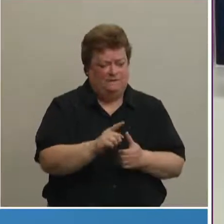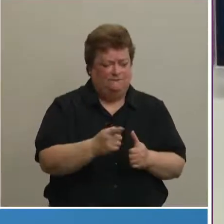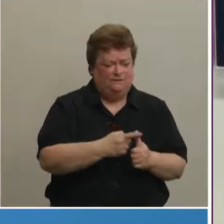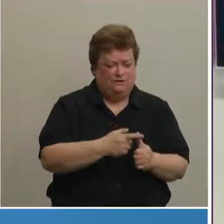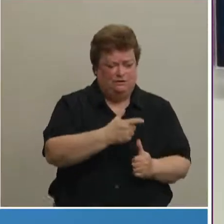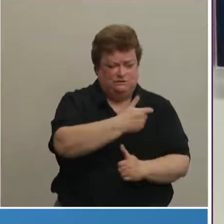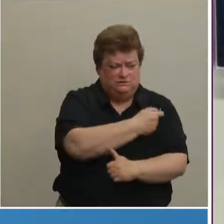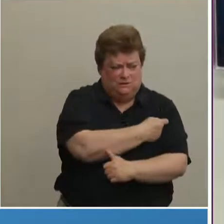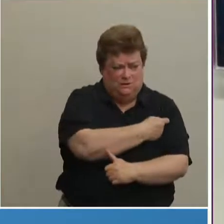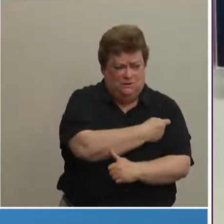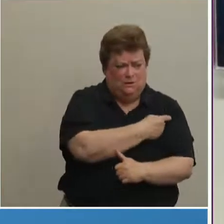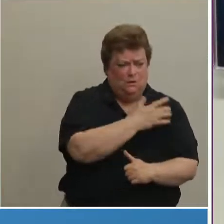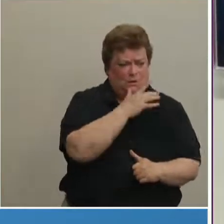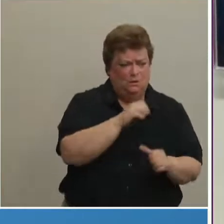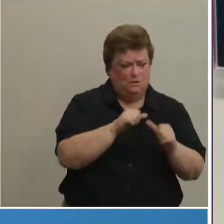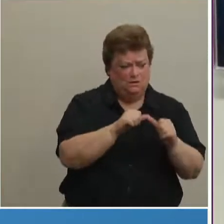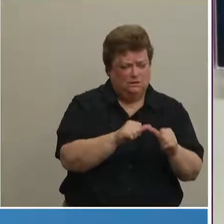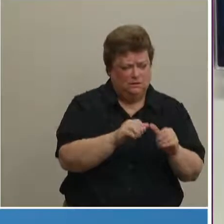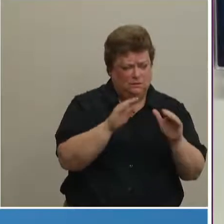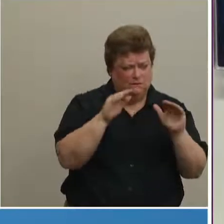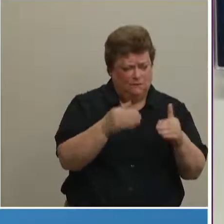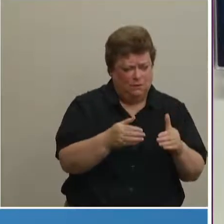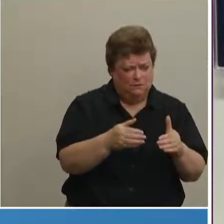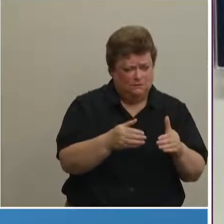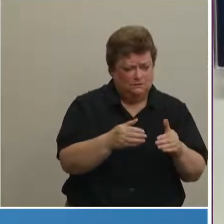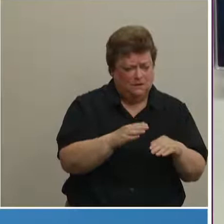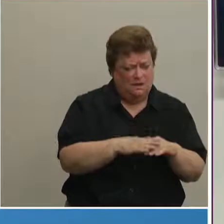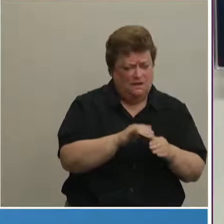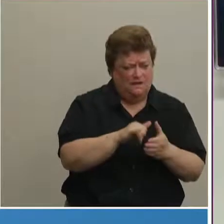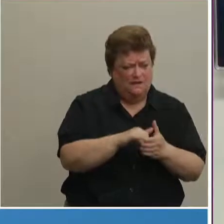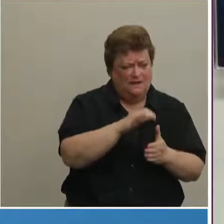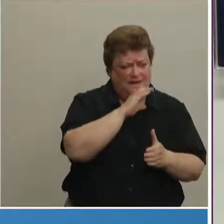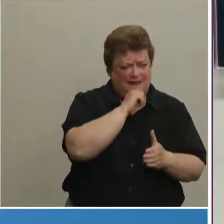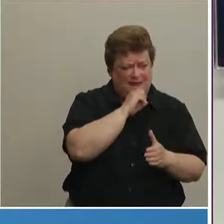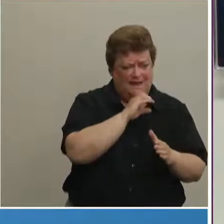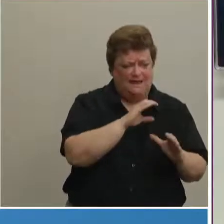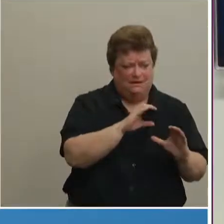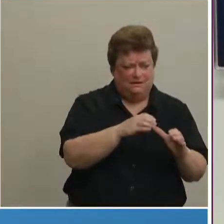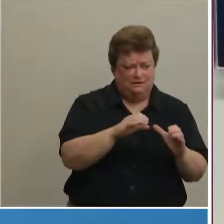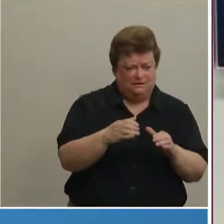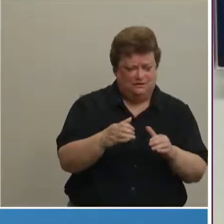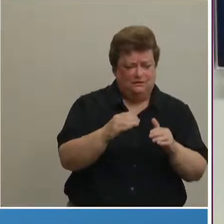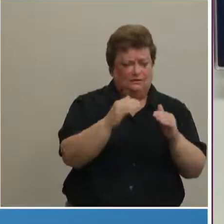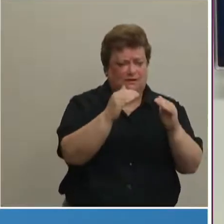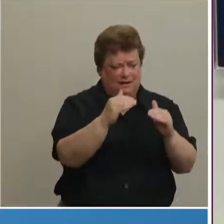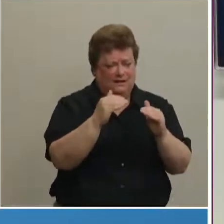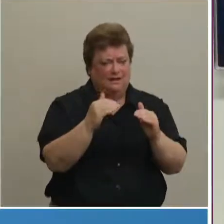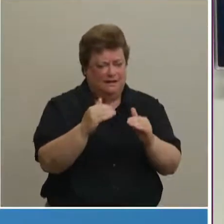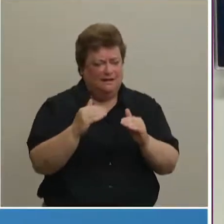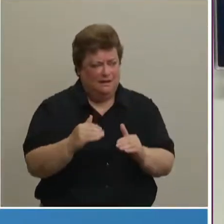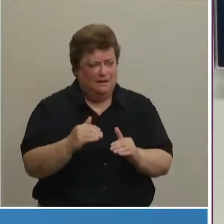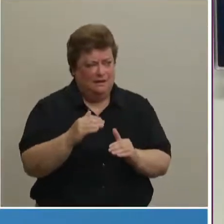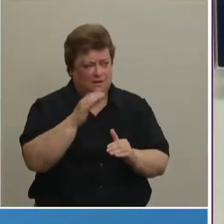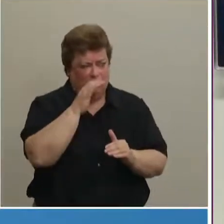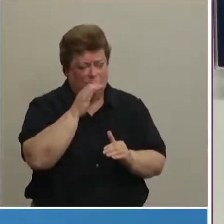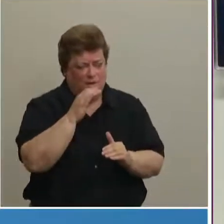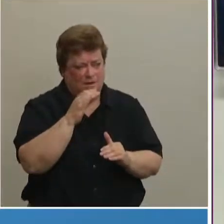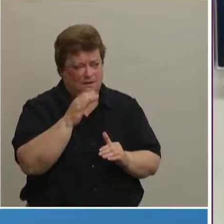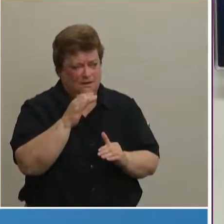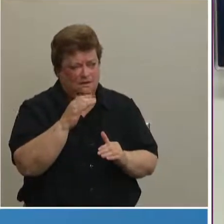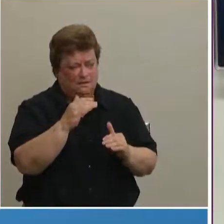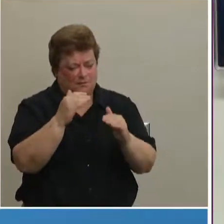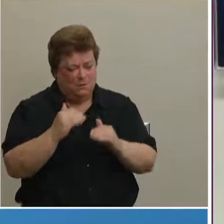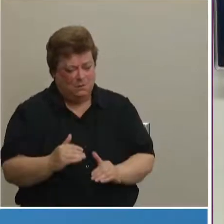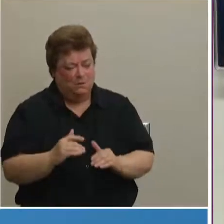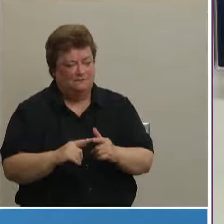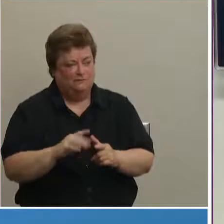clinics will continue to focus kind of on that age-based gradual decline, and you'll move to, that